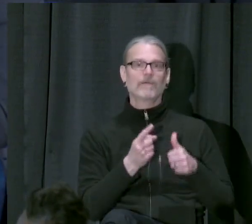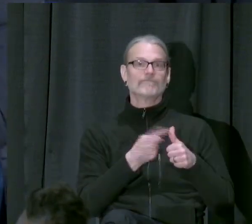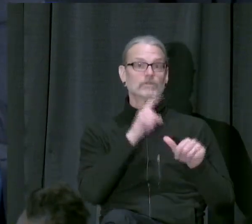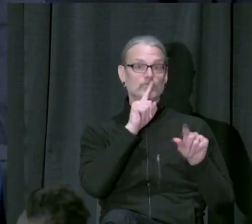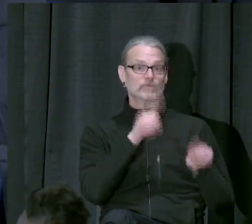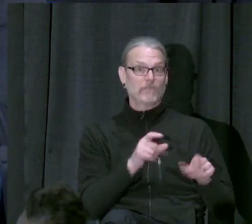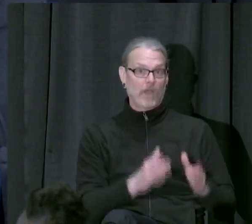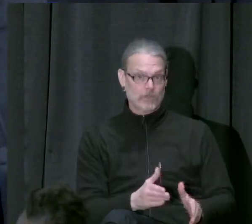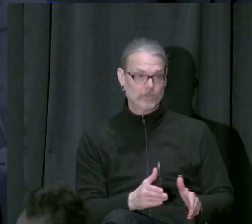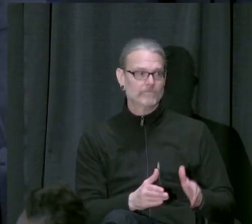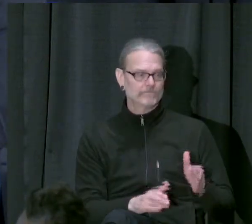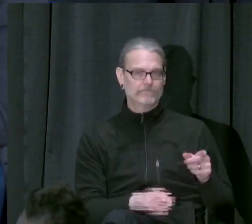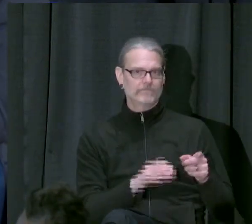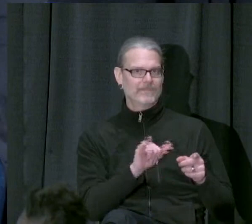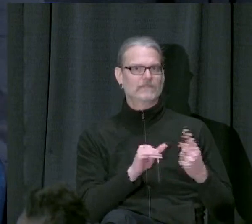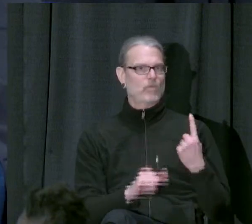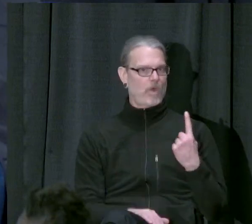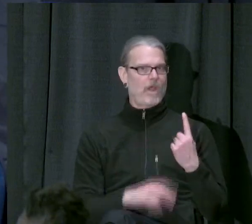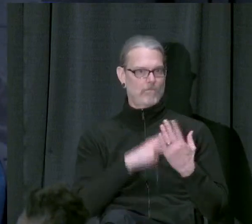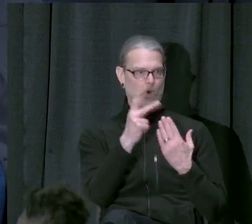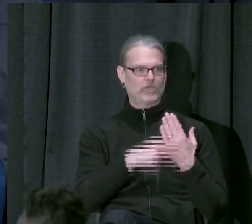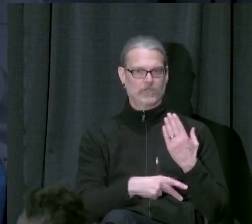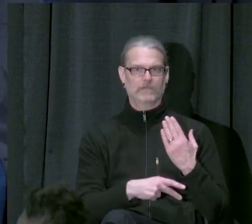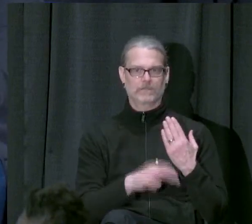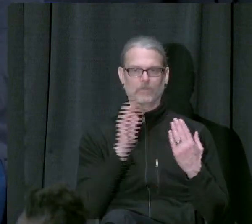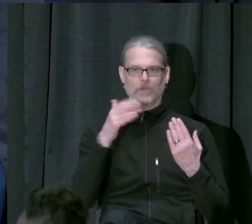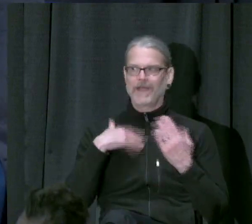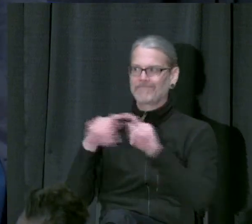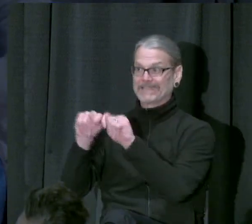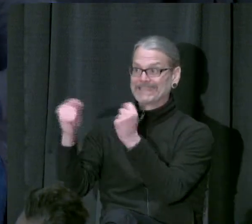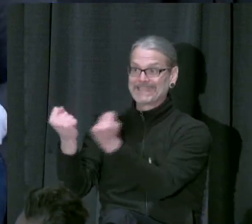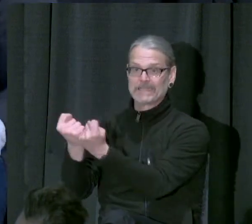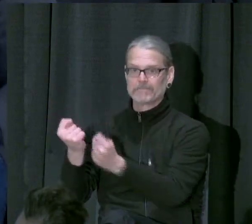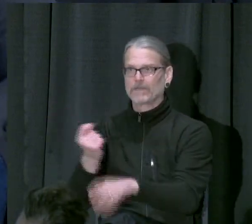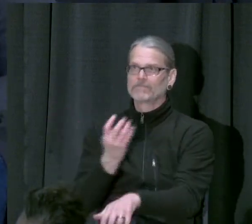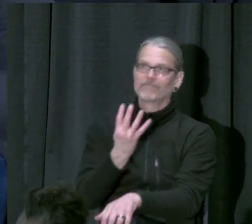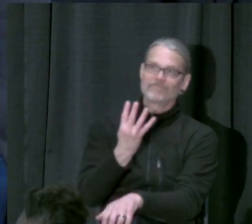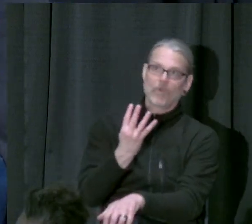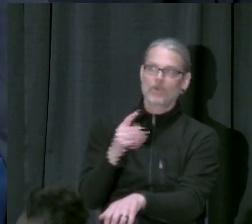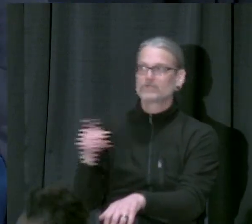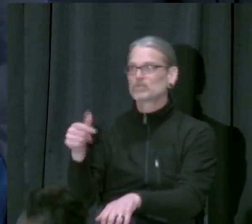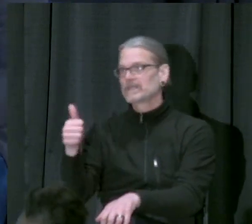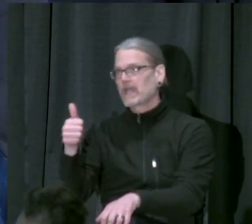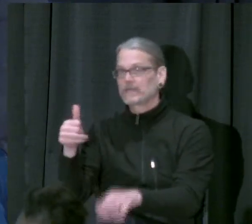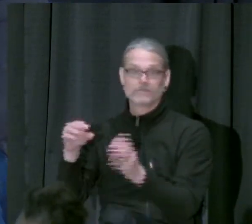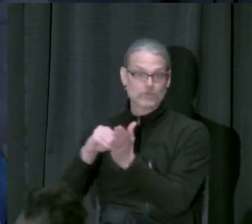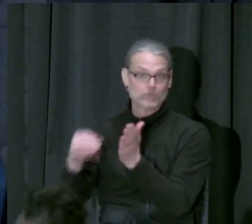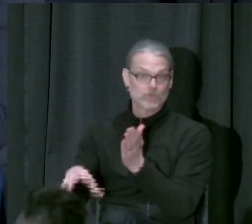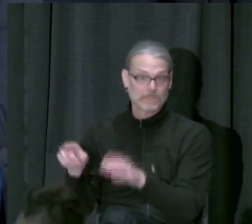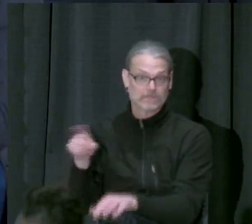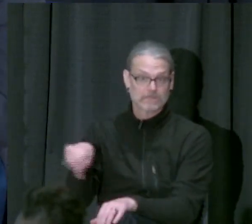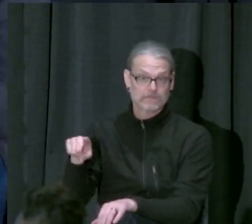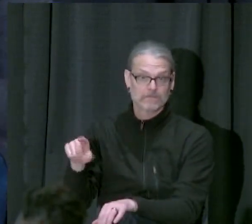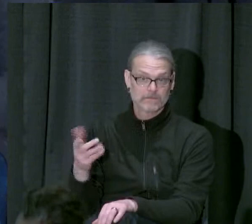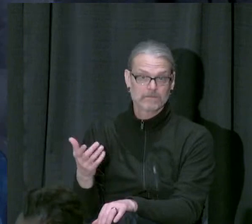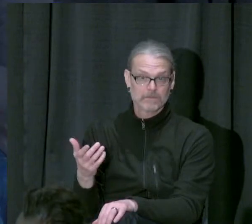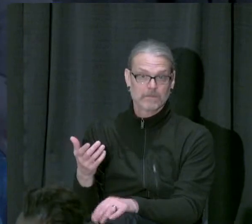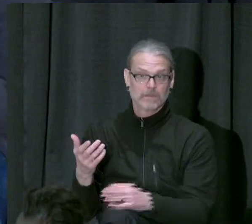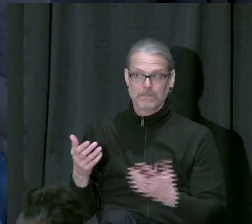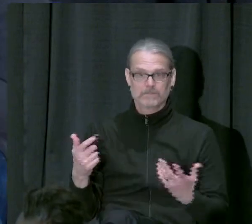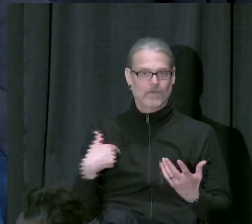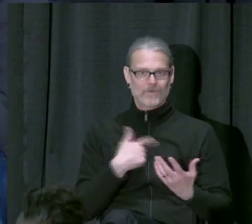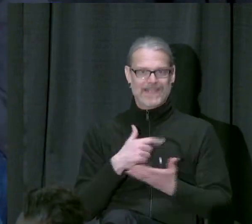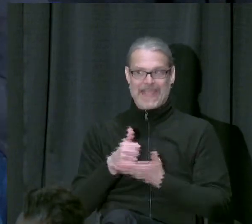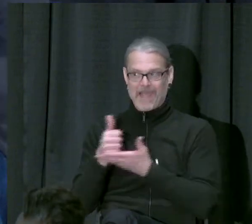that's one project is going to have a team of anywhere from 4 to 10 students that are going to graduate. So we really help the